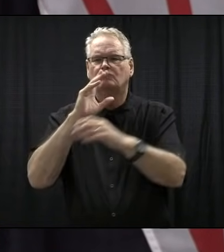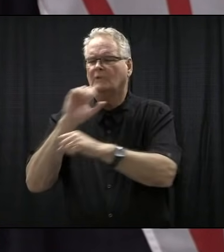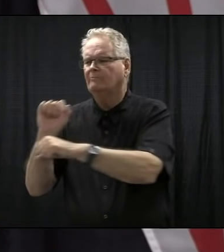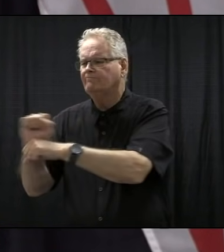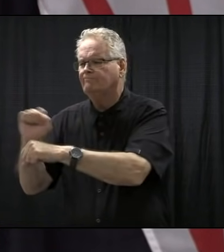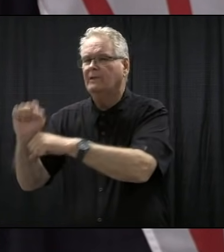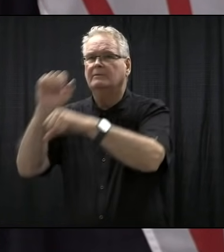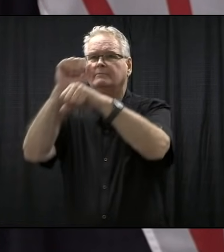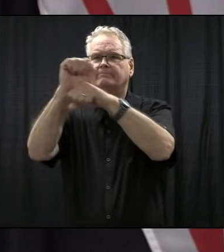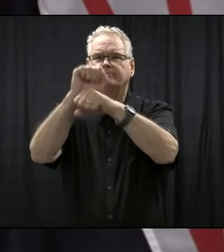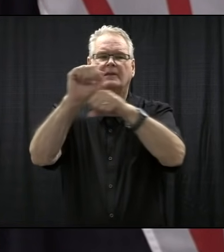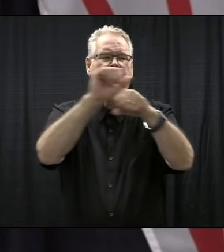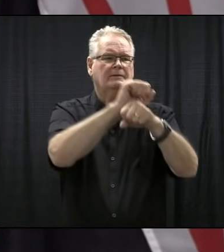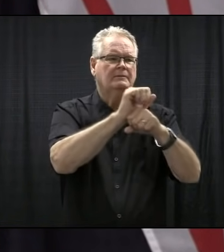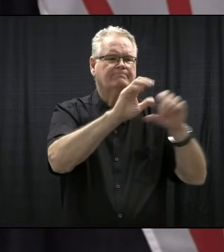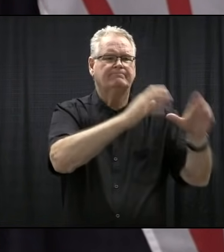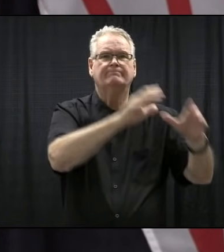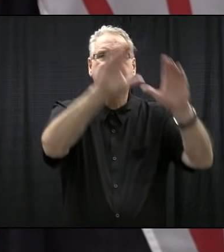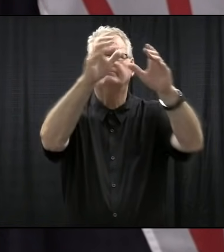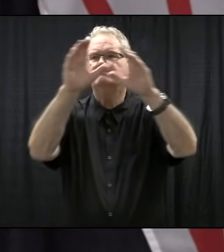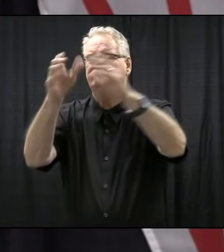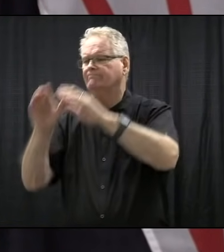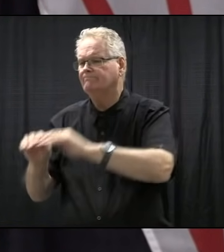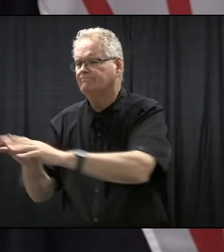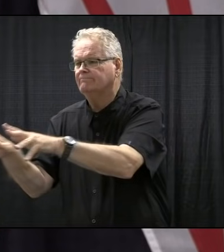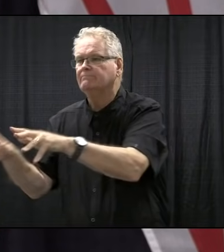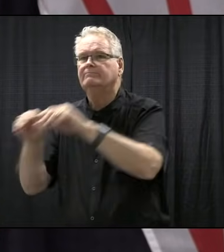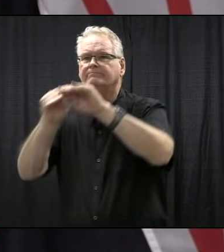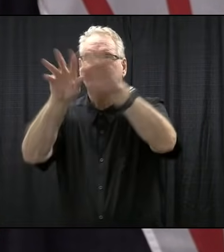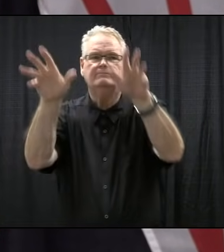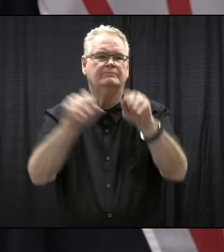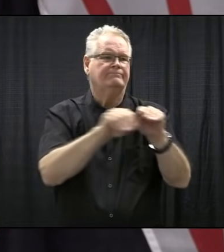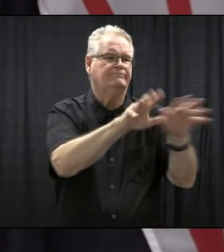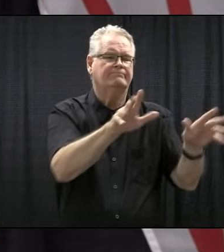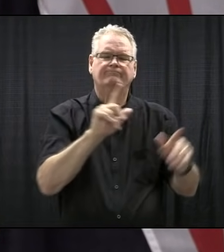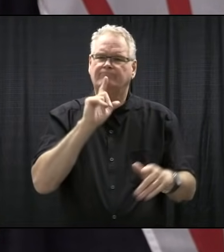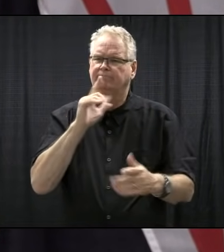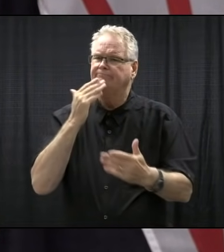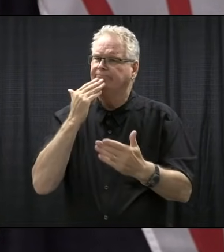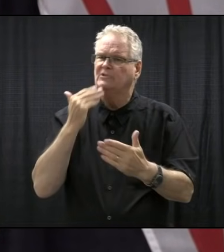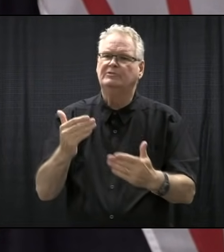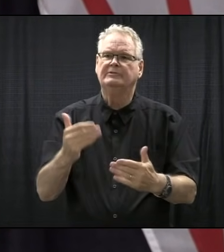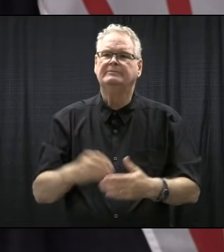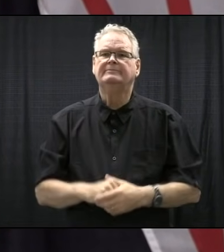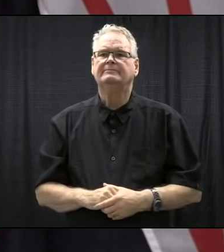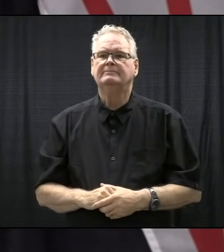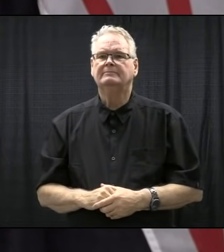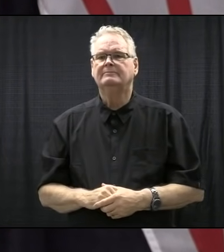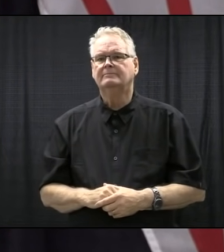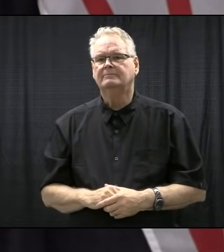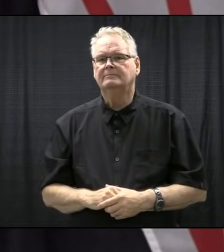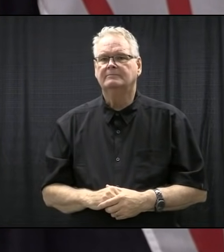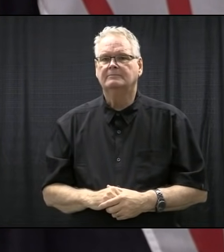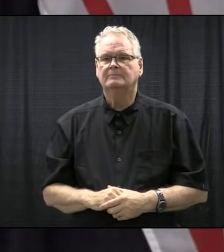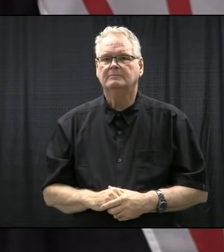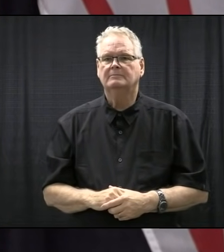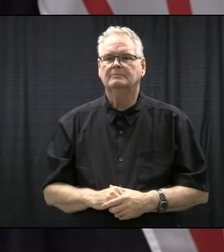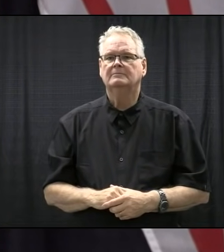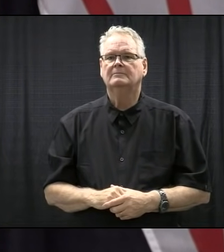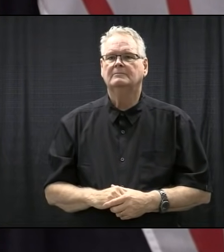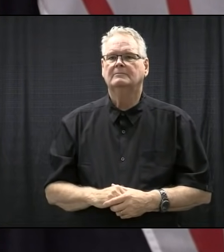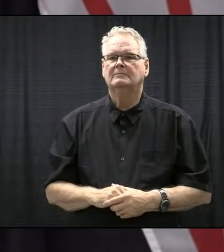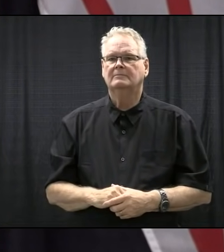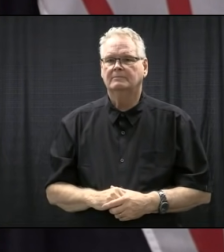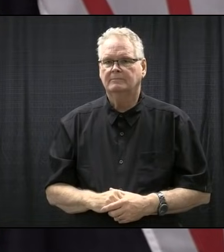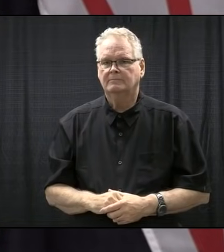their famous Hump Day Market, there is a pop-in clinic today. No appointments are needed. The RHAs, of